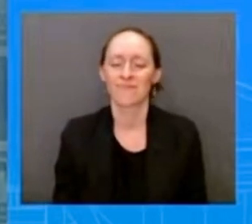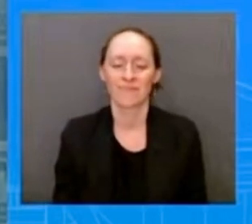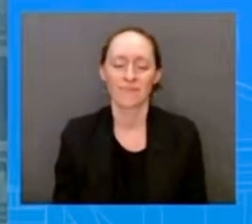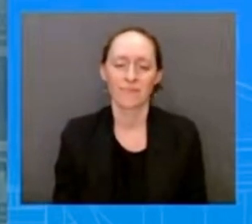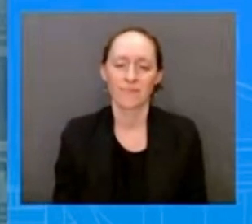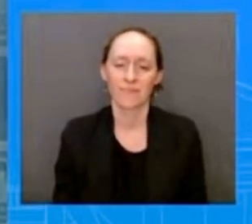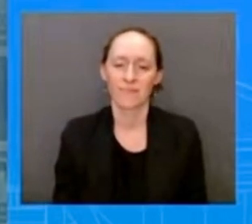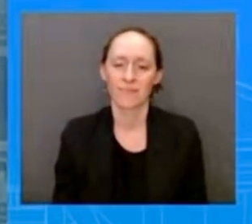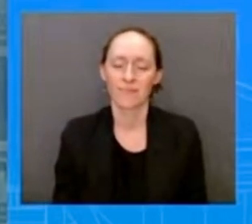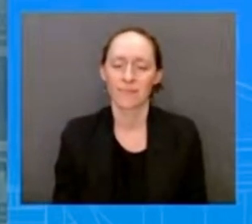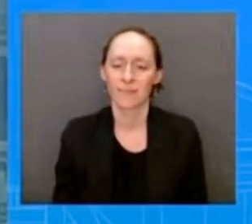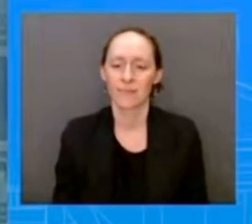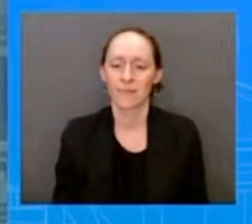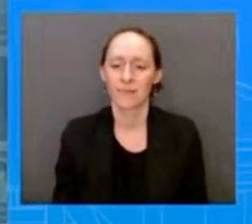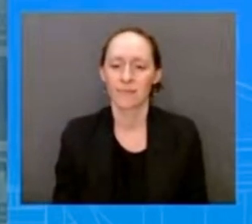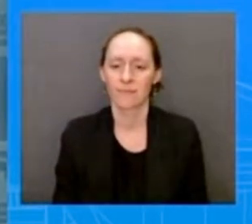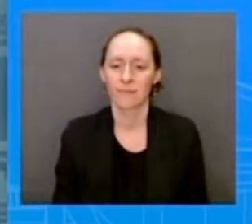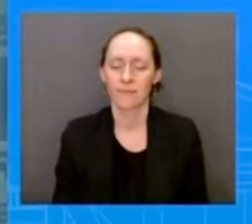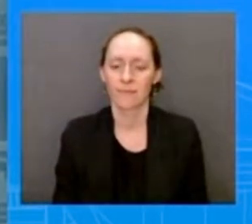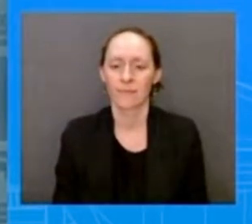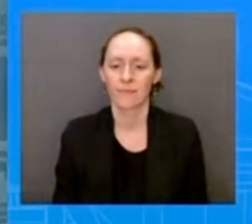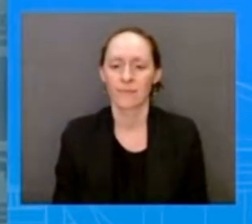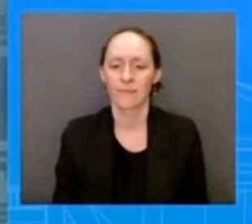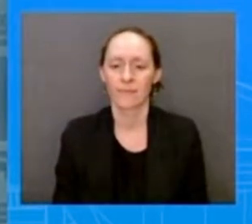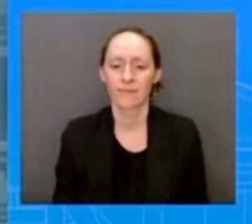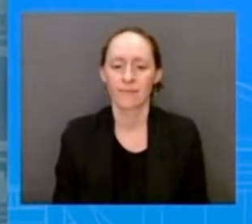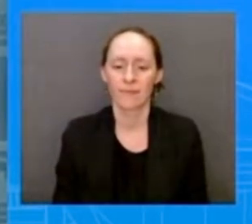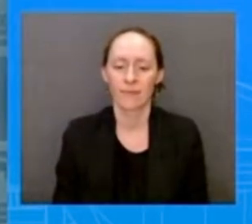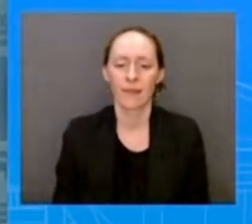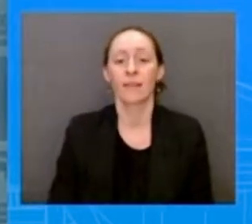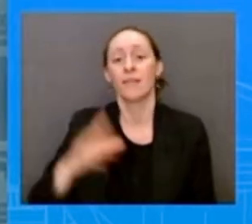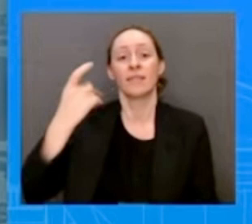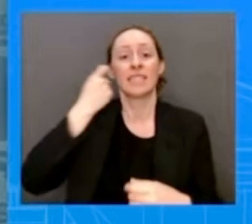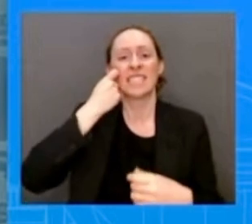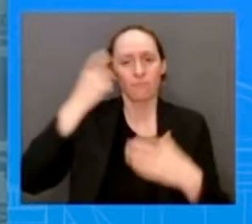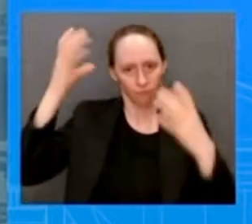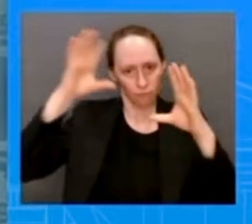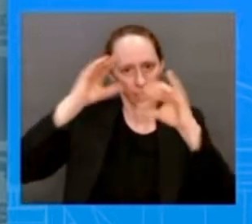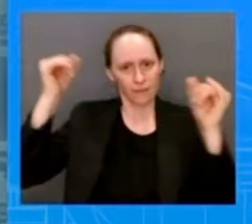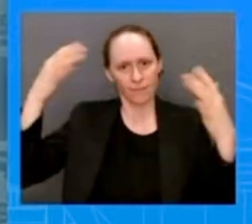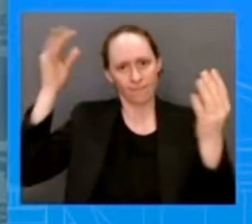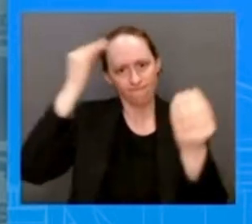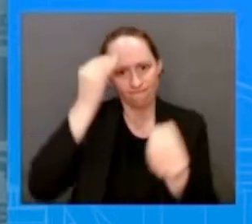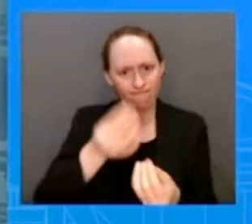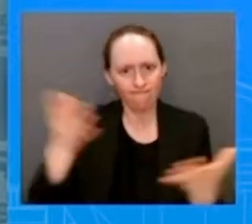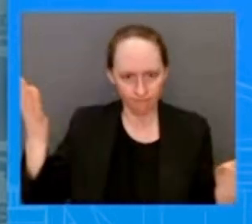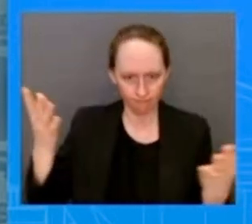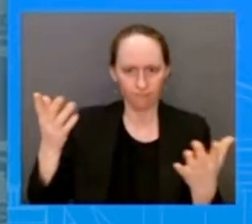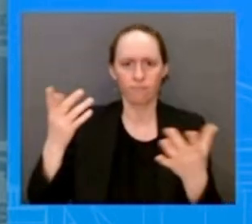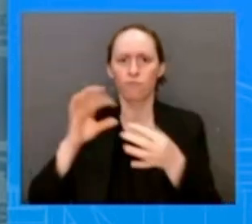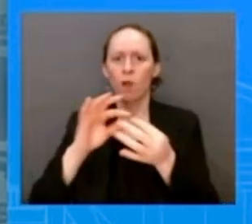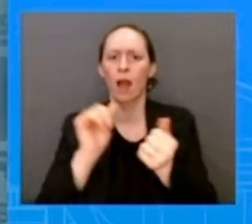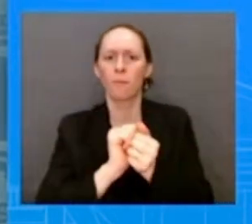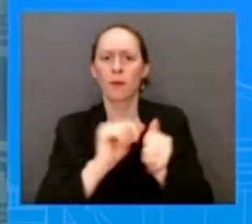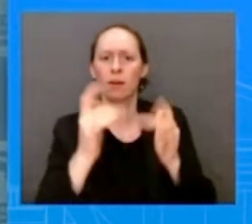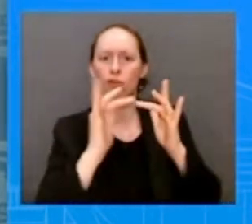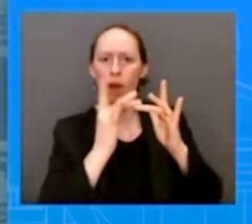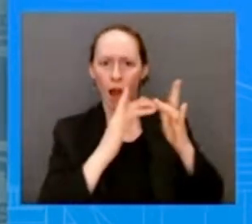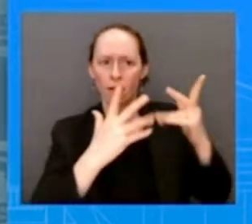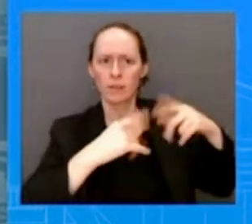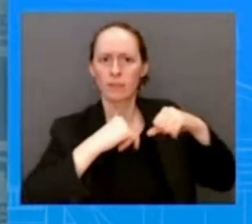the administration's National Cybersecurity Strategy. Now, this administration has taken an aggressive approach to strengthening our